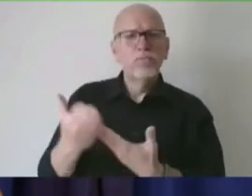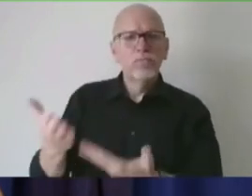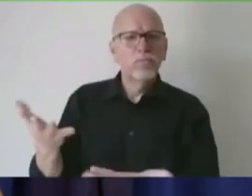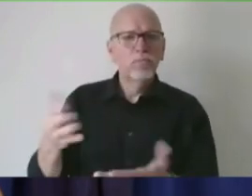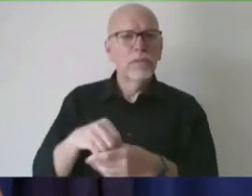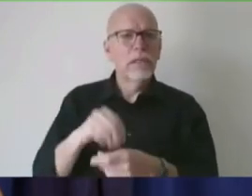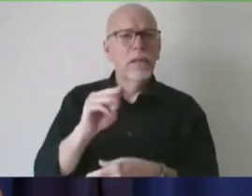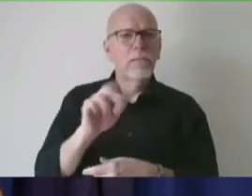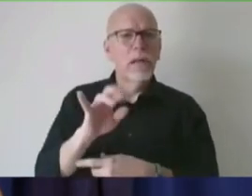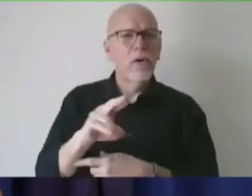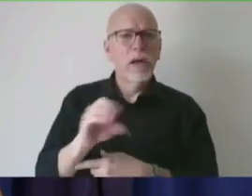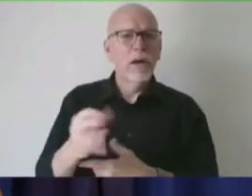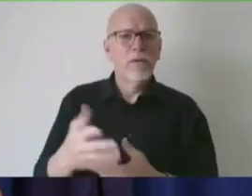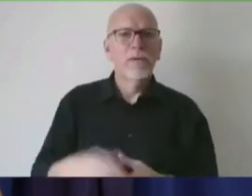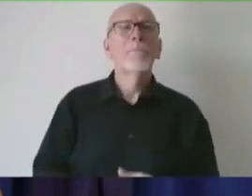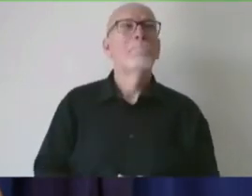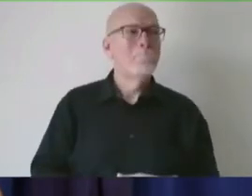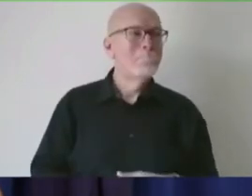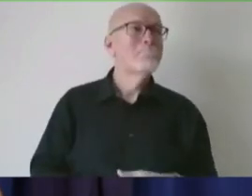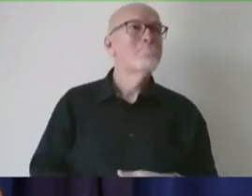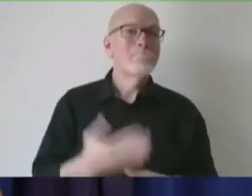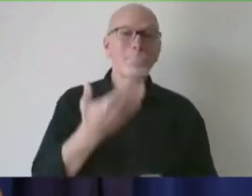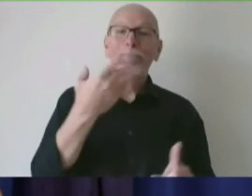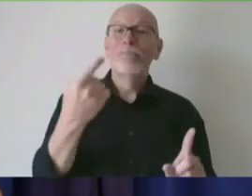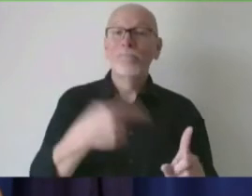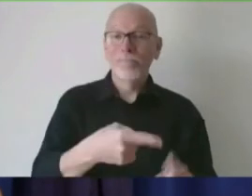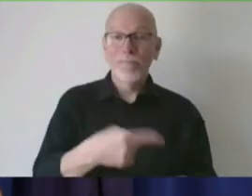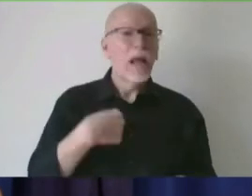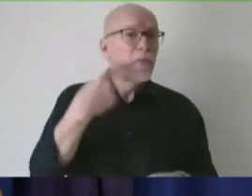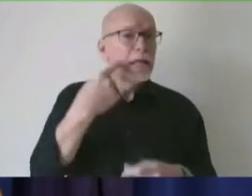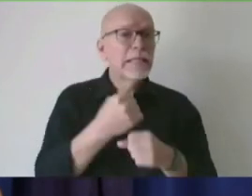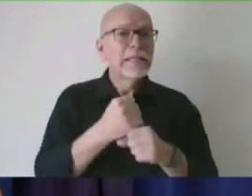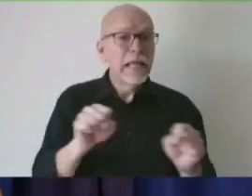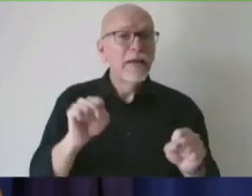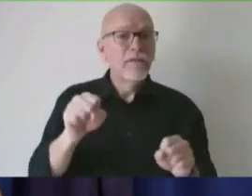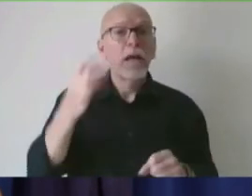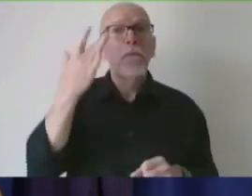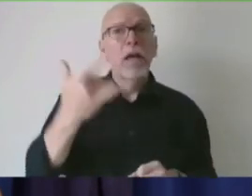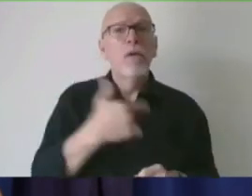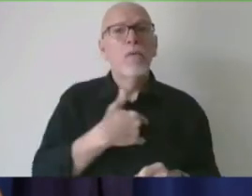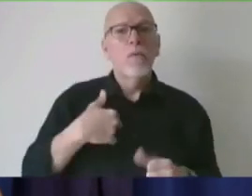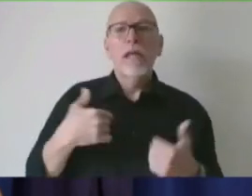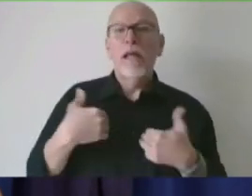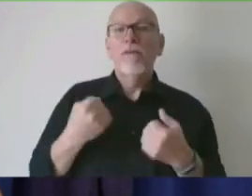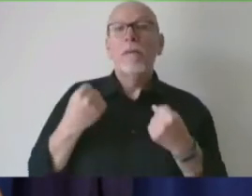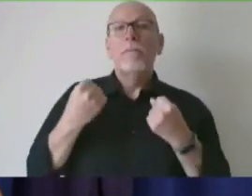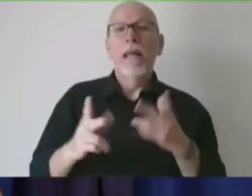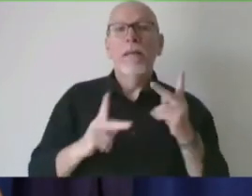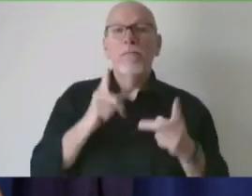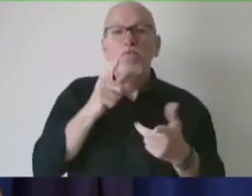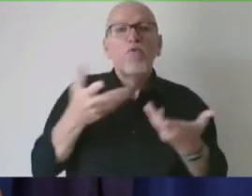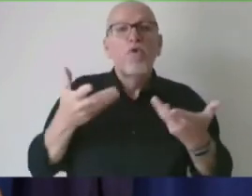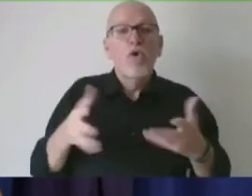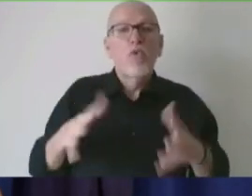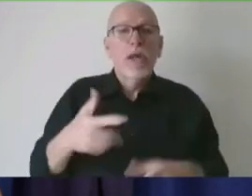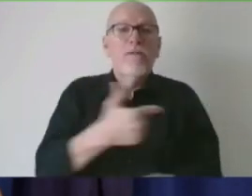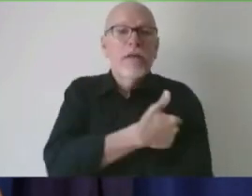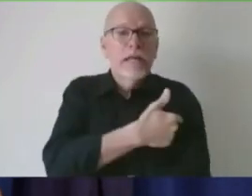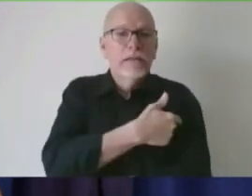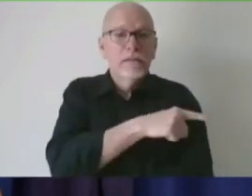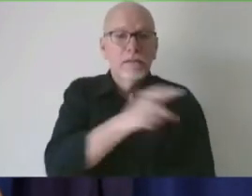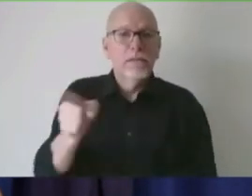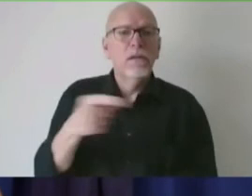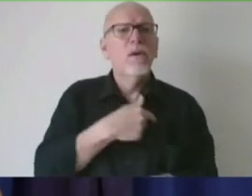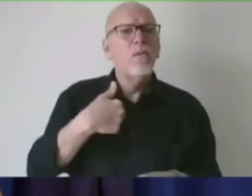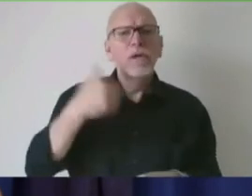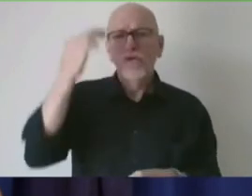County? It's a really good question, and I think, yes, it is, because we do have many people who are vaccinated, and we know that their